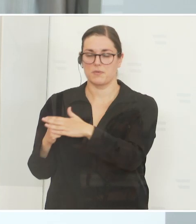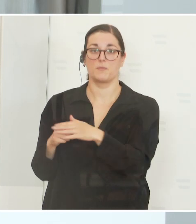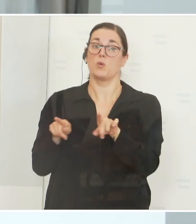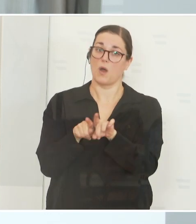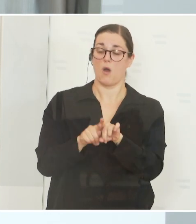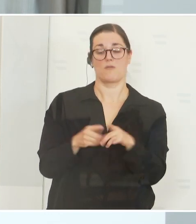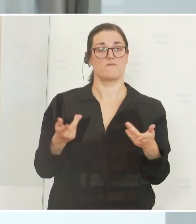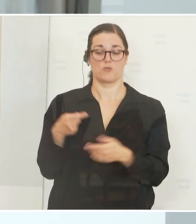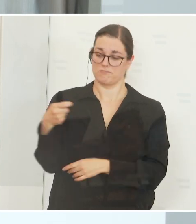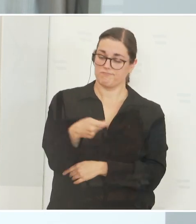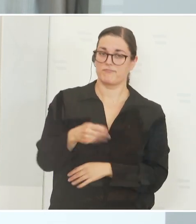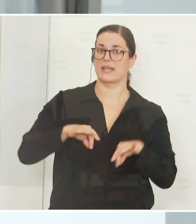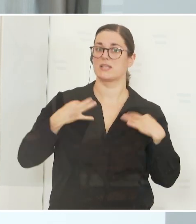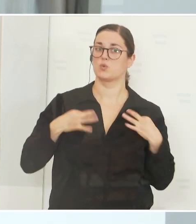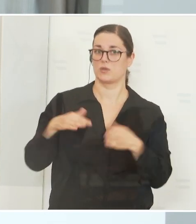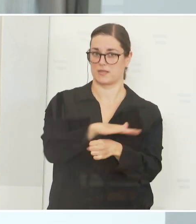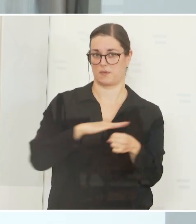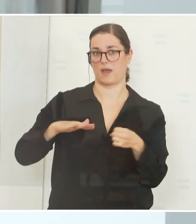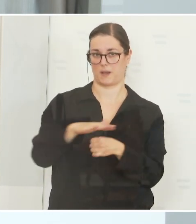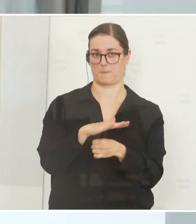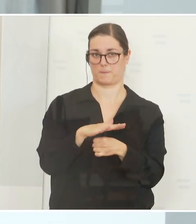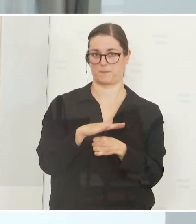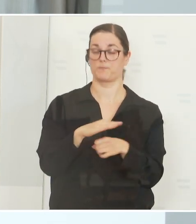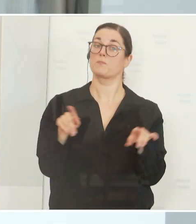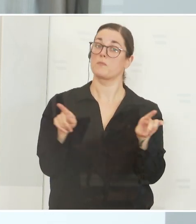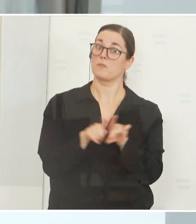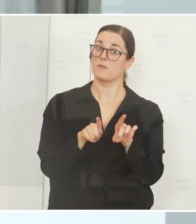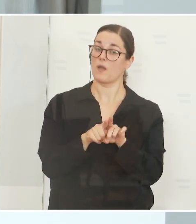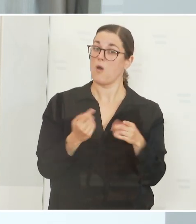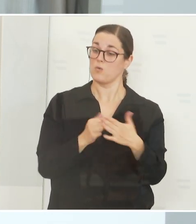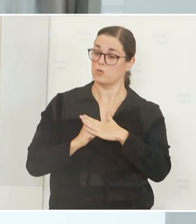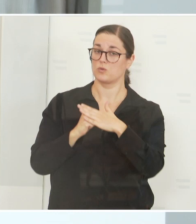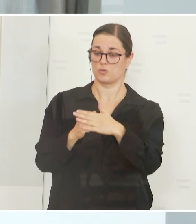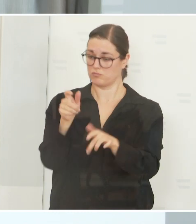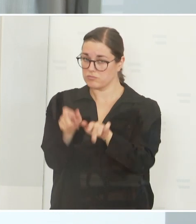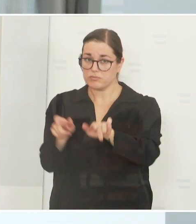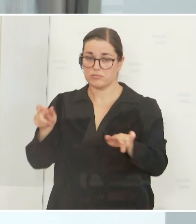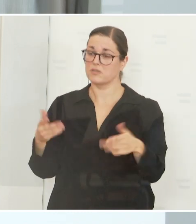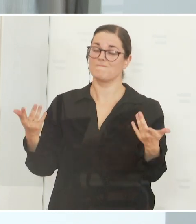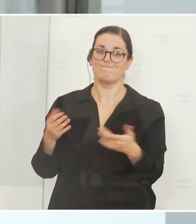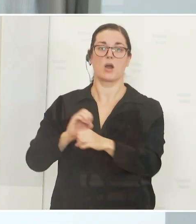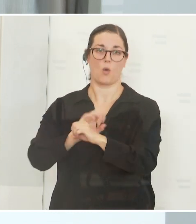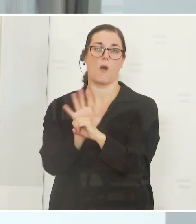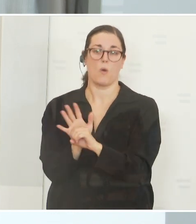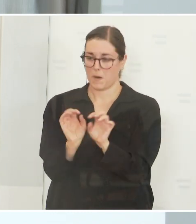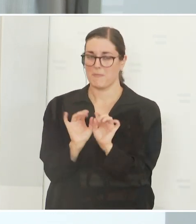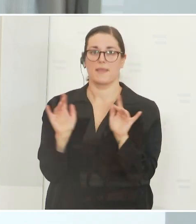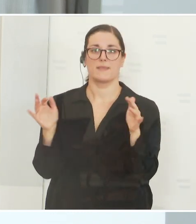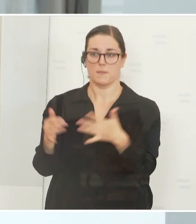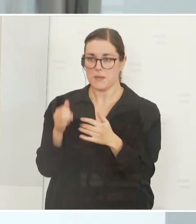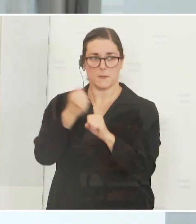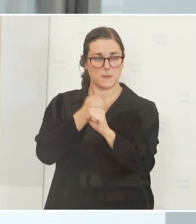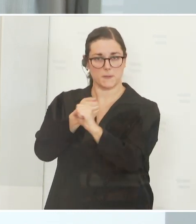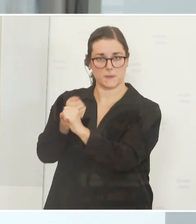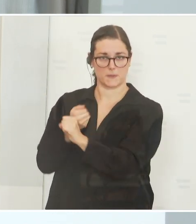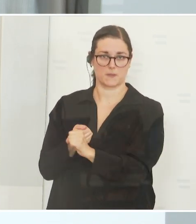sector. We are also supporting the Belarusian people in the fight against the COVID-19 pandemic as part of